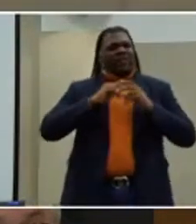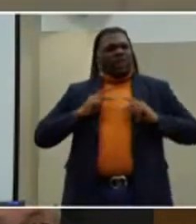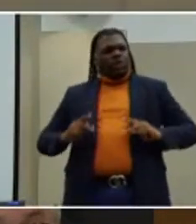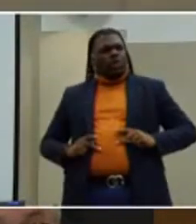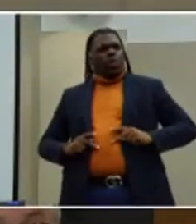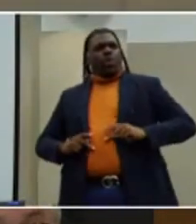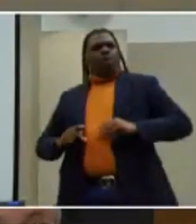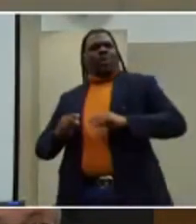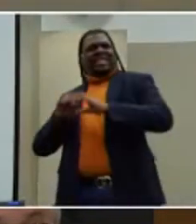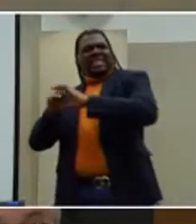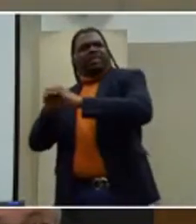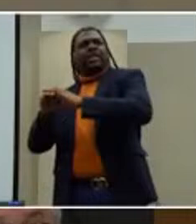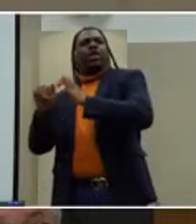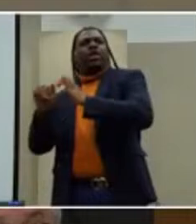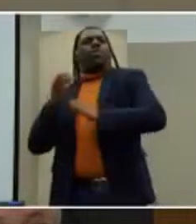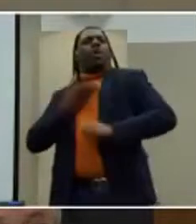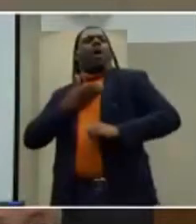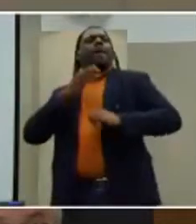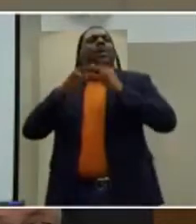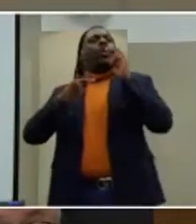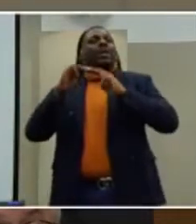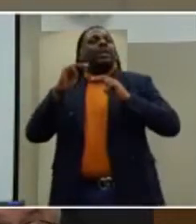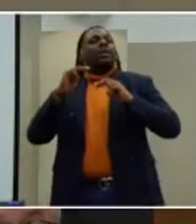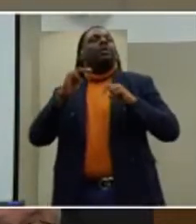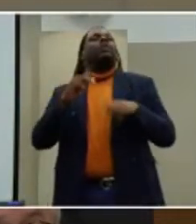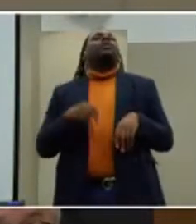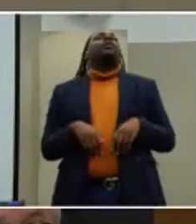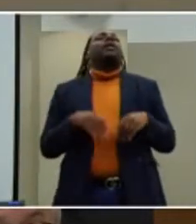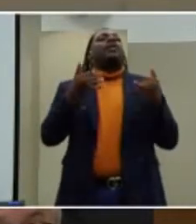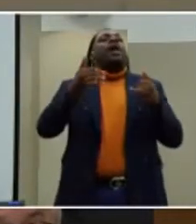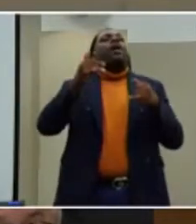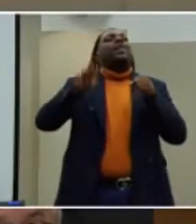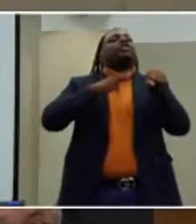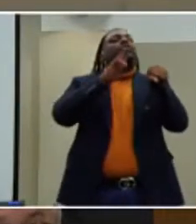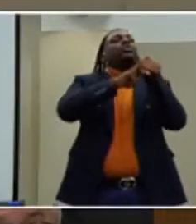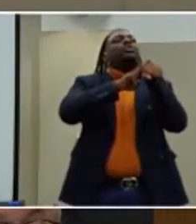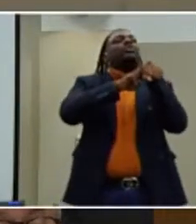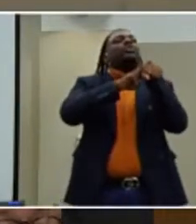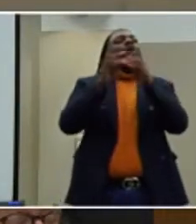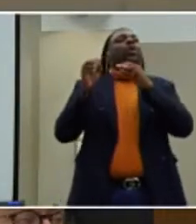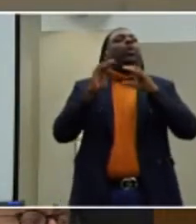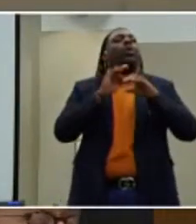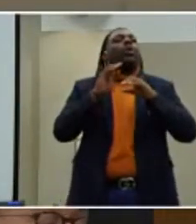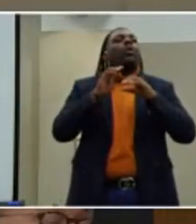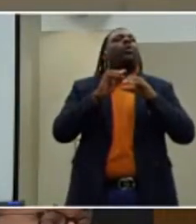accessibility into our buildings, including through our National Accessibility Program